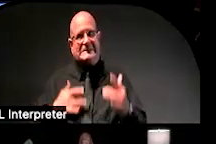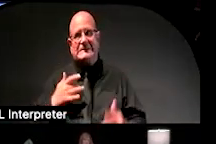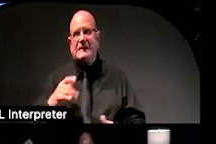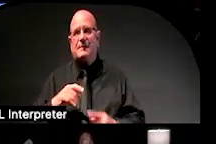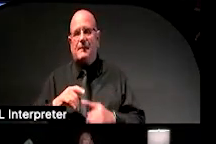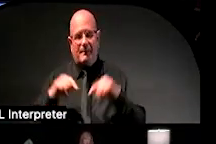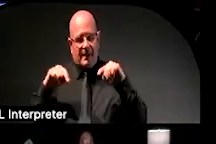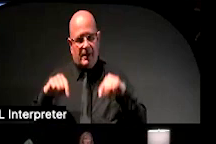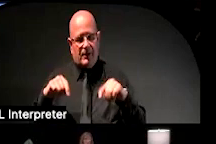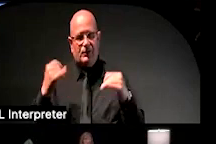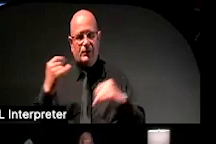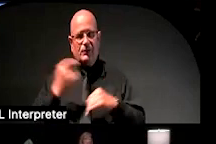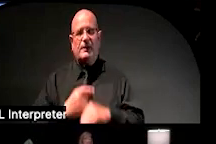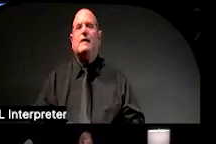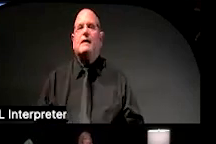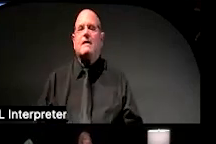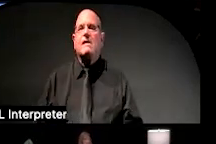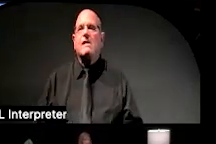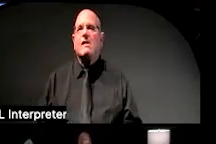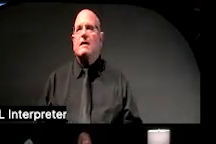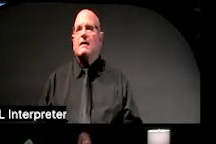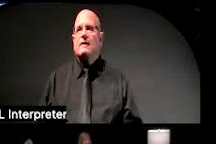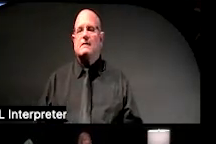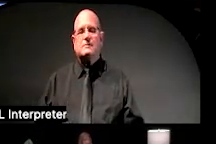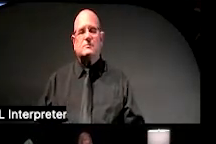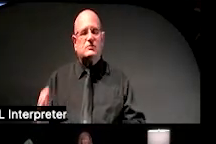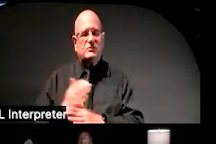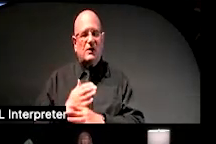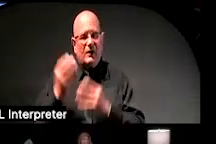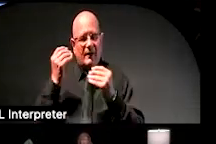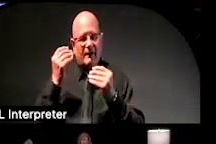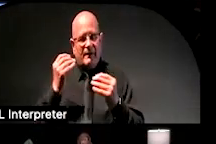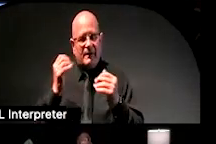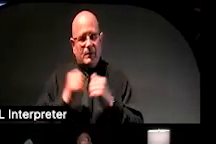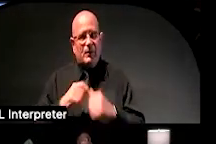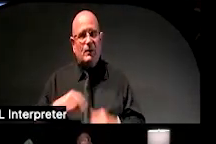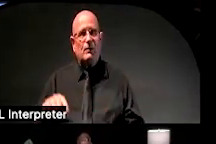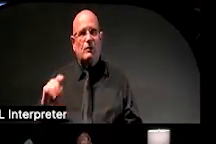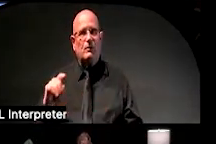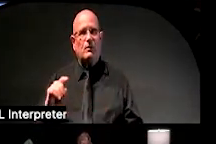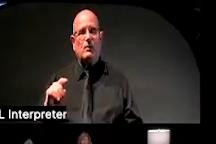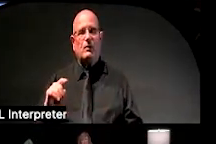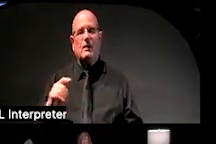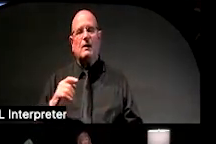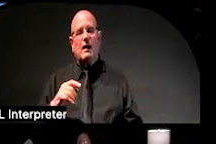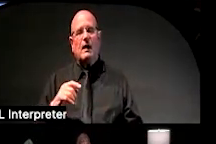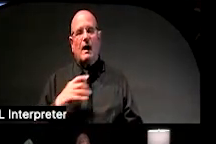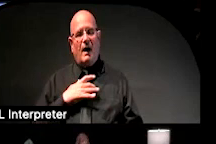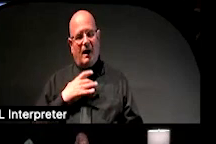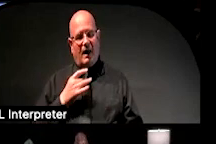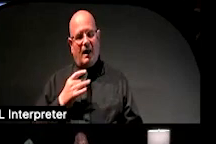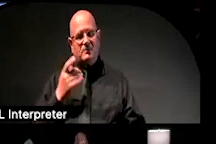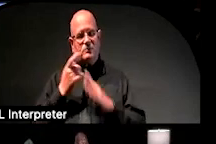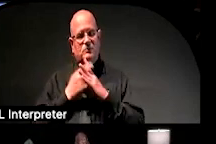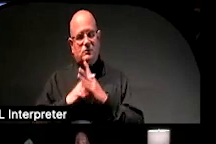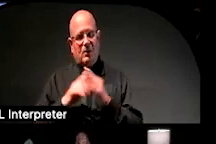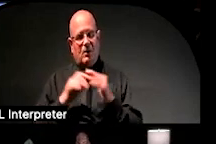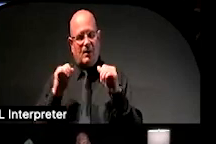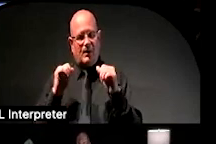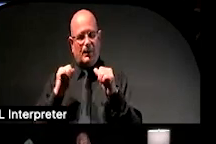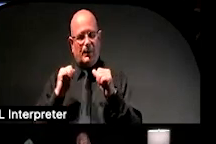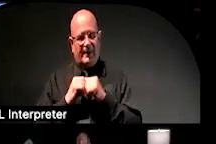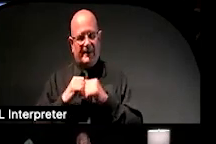here today and sharing some information with everybody. And I like to start